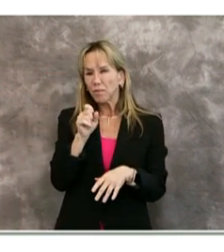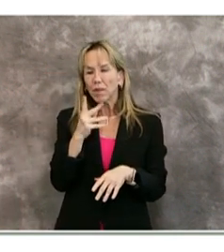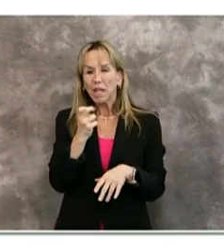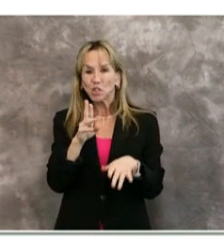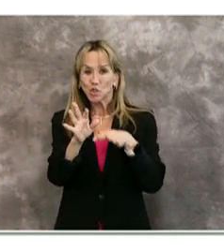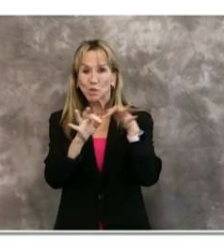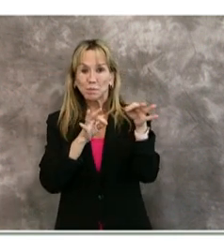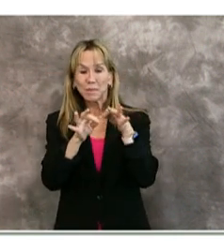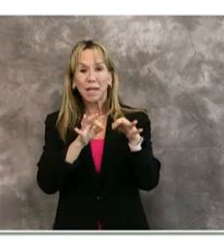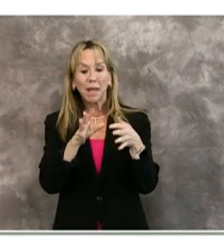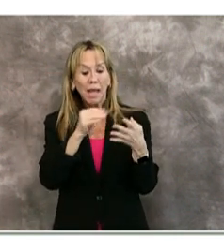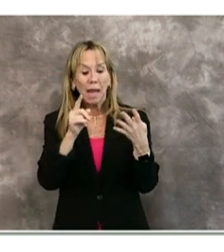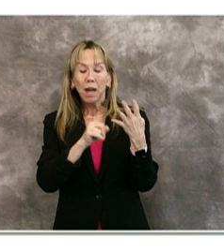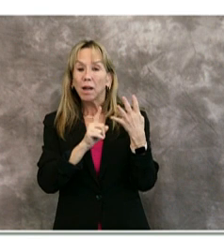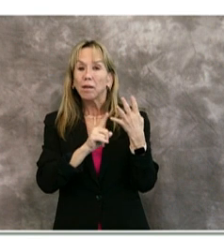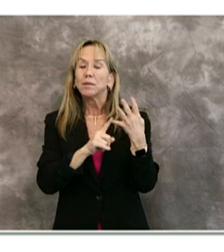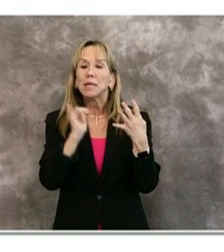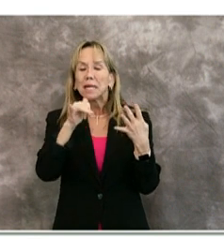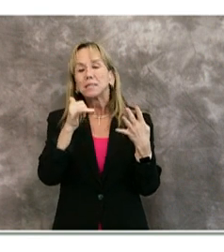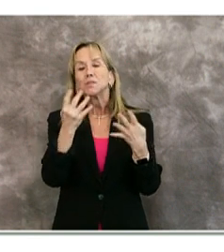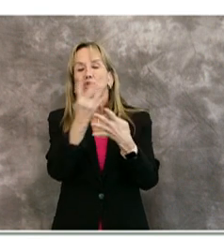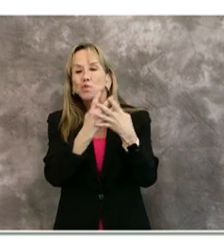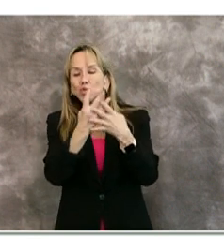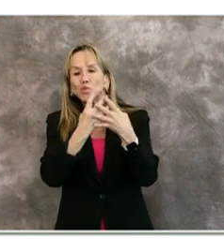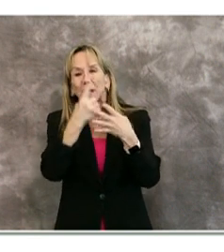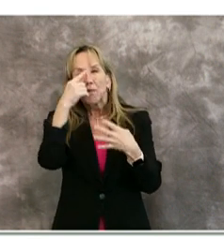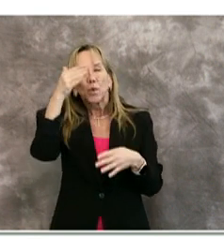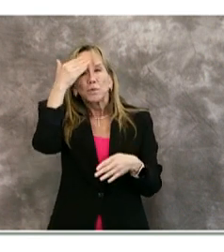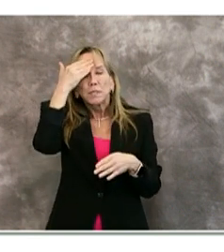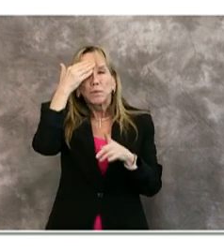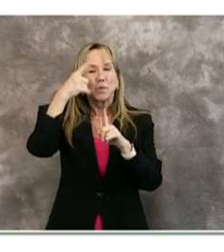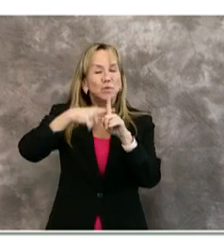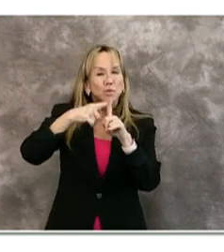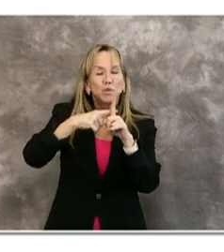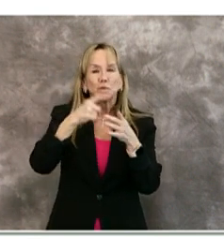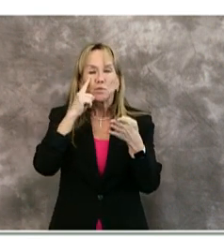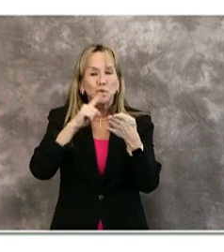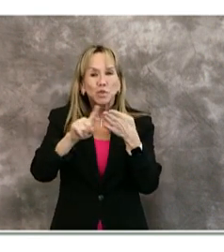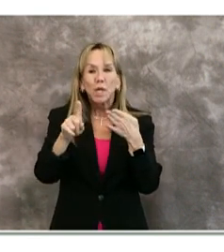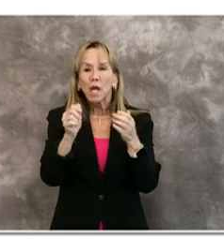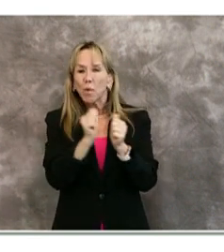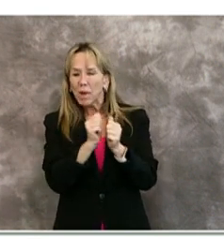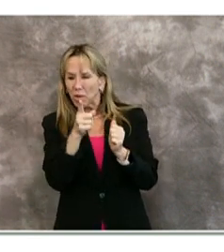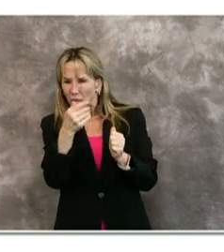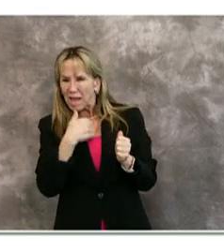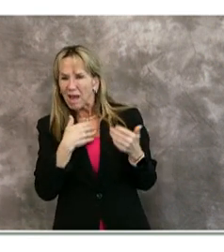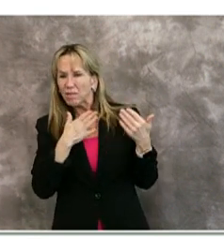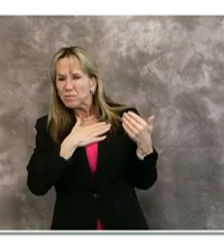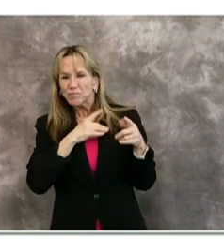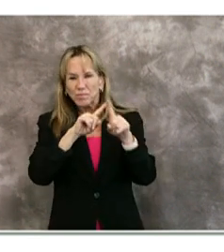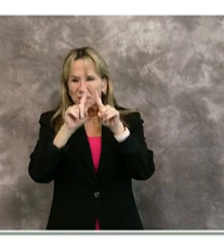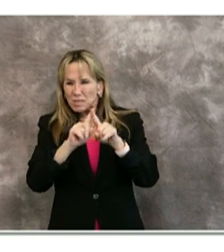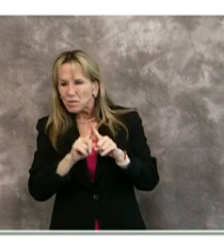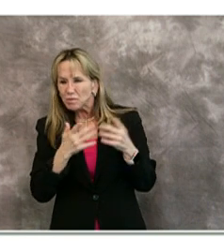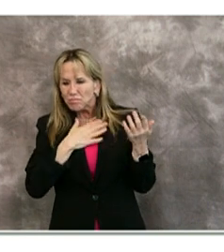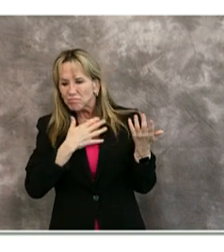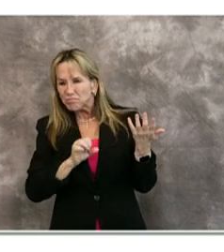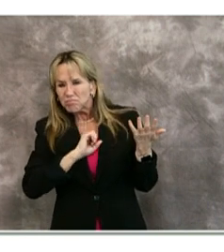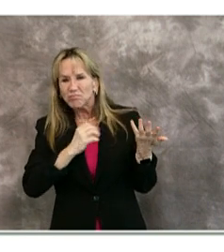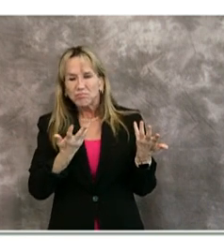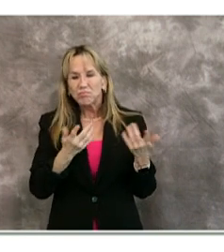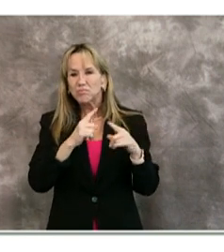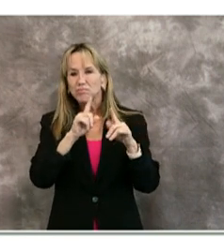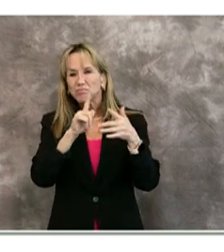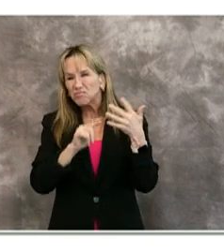last is to conduct screenings, which include temperature checks as well as symptom checks where appropriate,